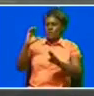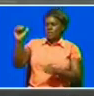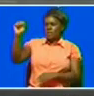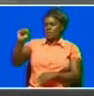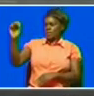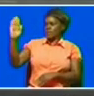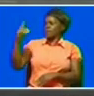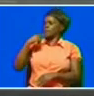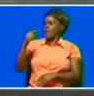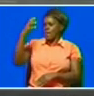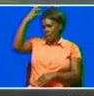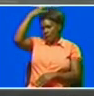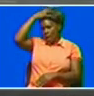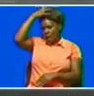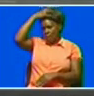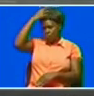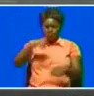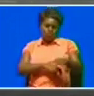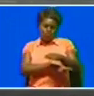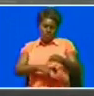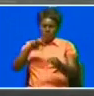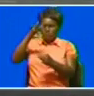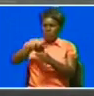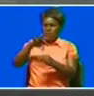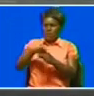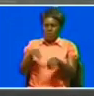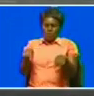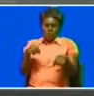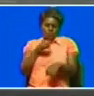Matiang'i in Lamu County to rig elections and instill fear on voters.